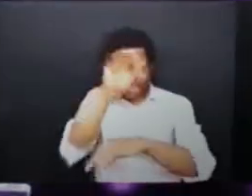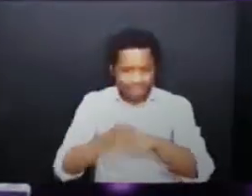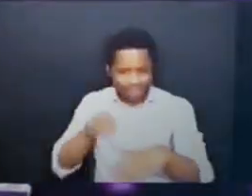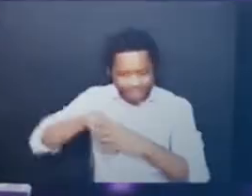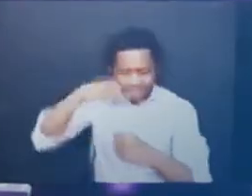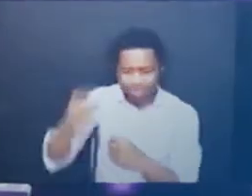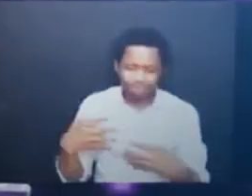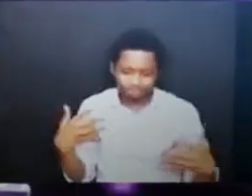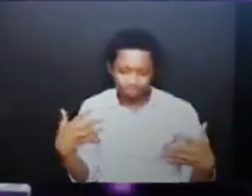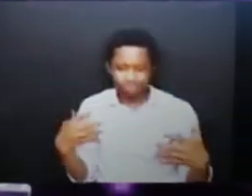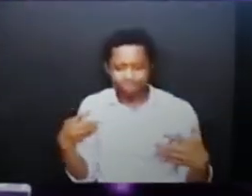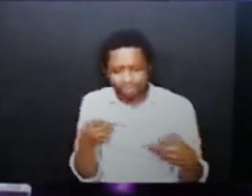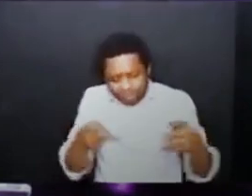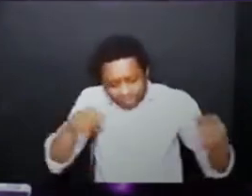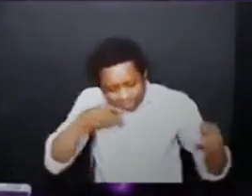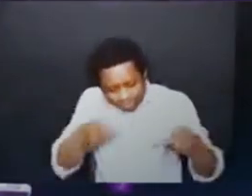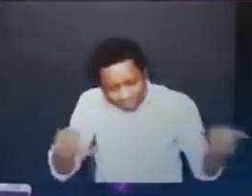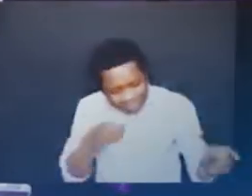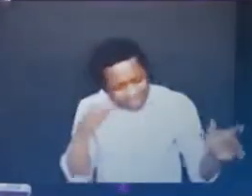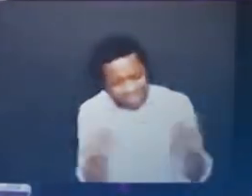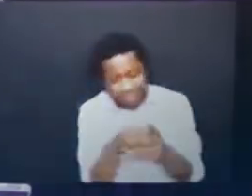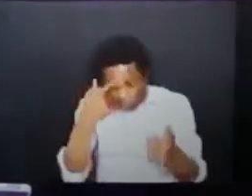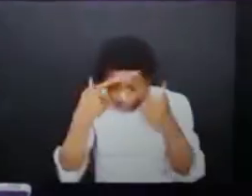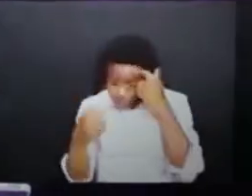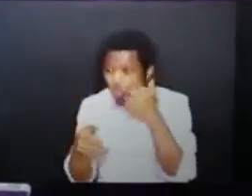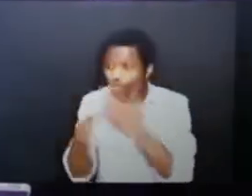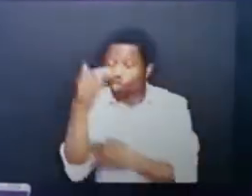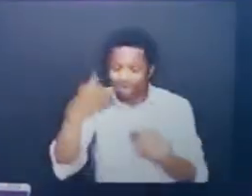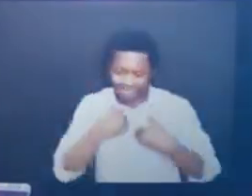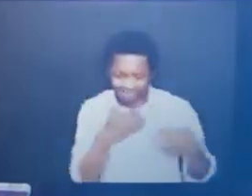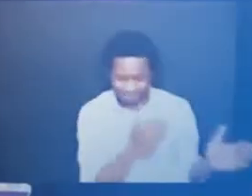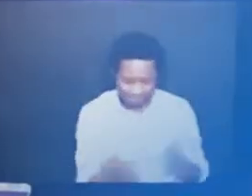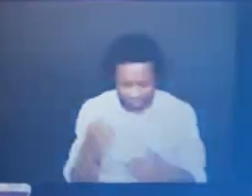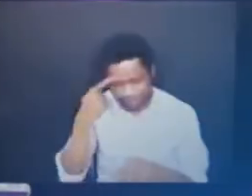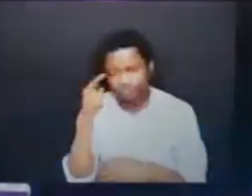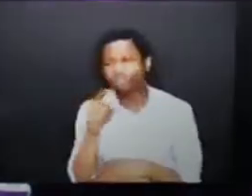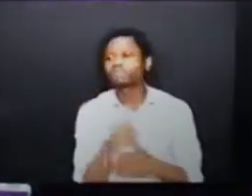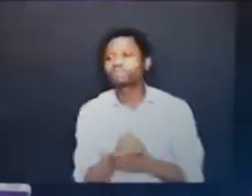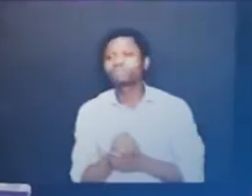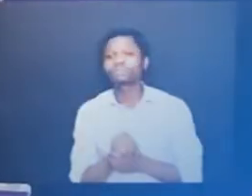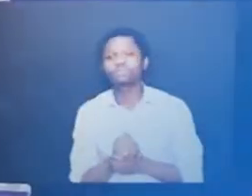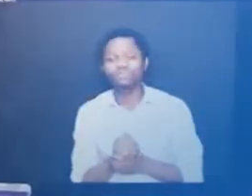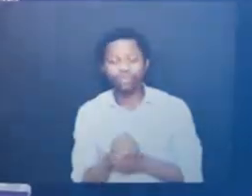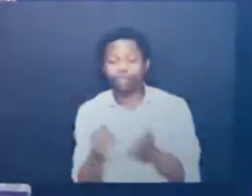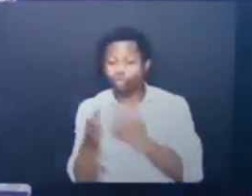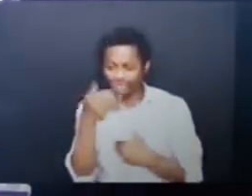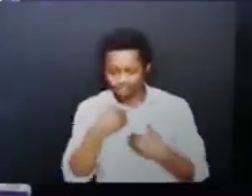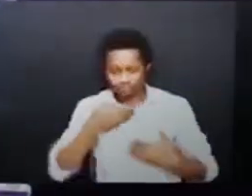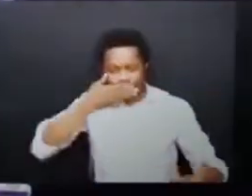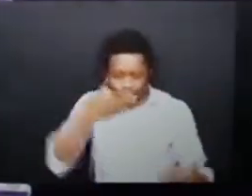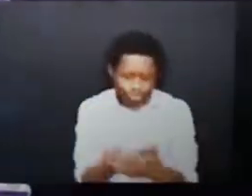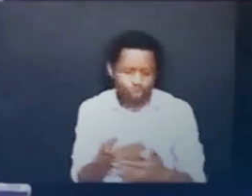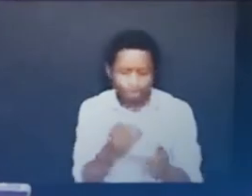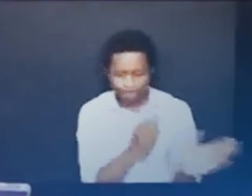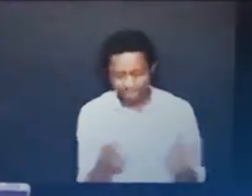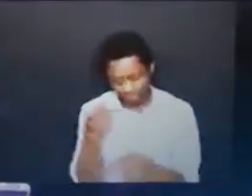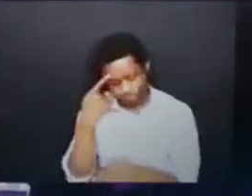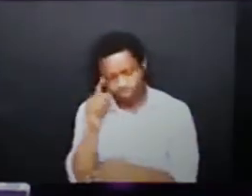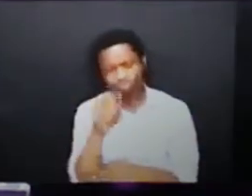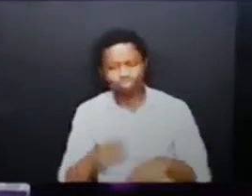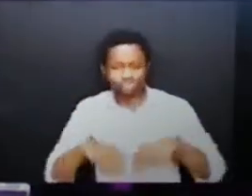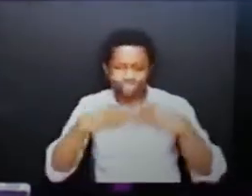hiding. For God has plans for you. Plans to give you hope and a